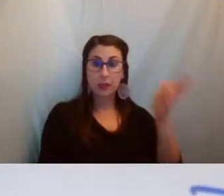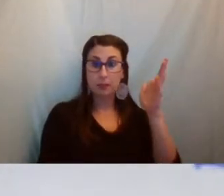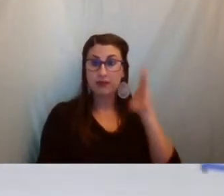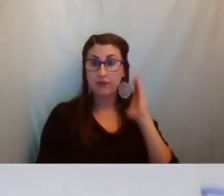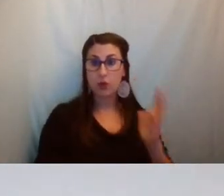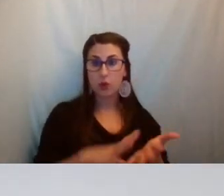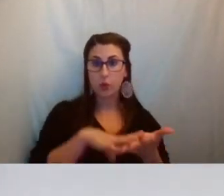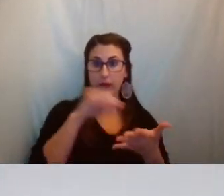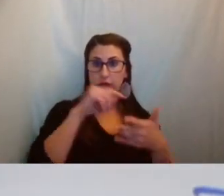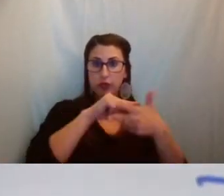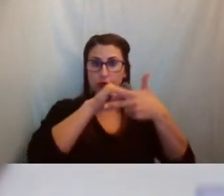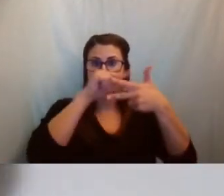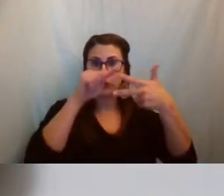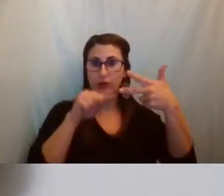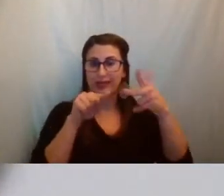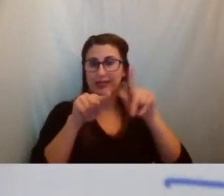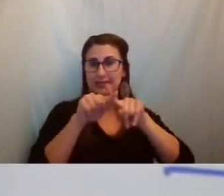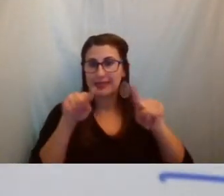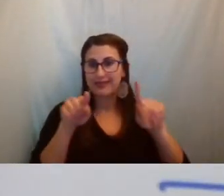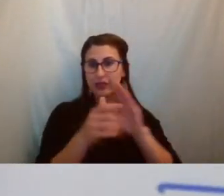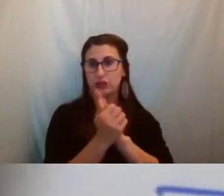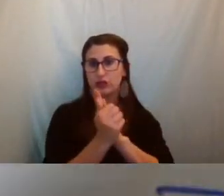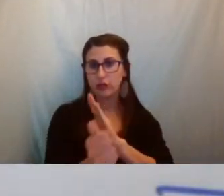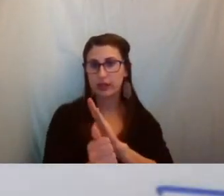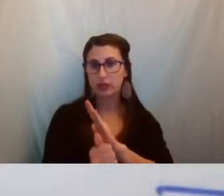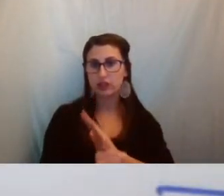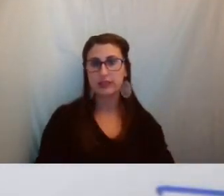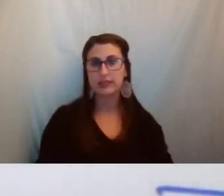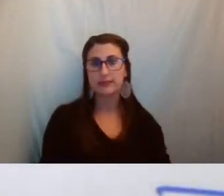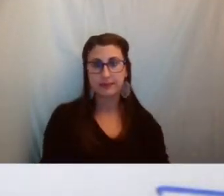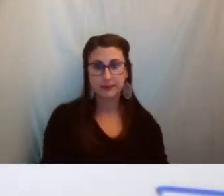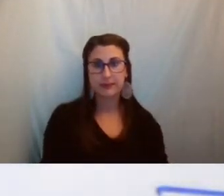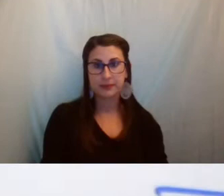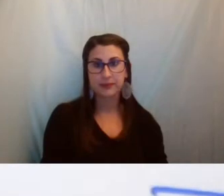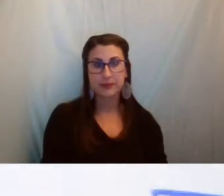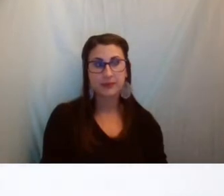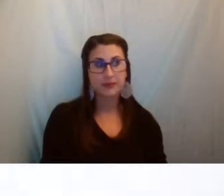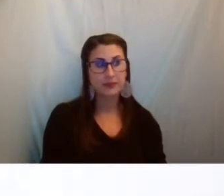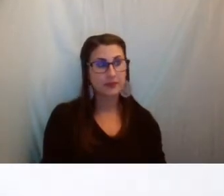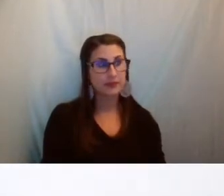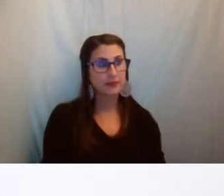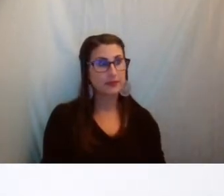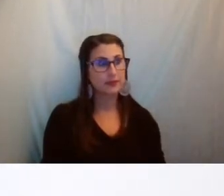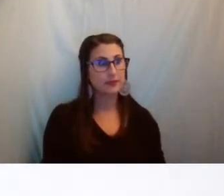So in the past, we learned 3 different strategies.